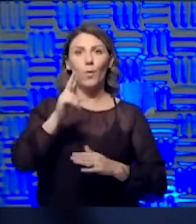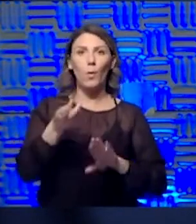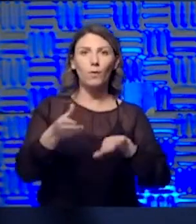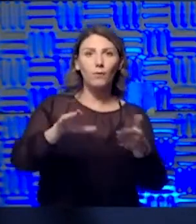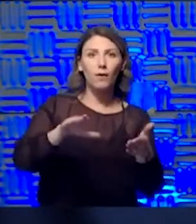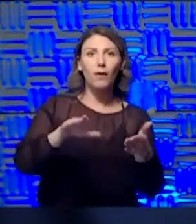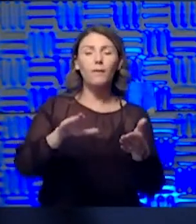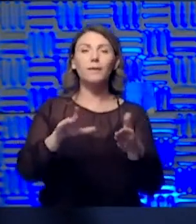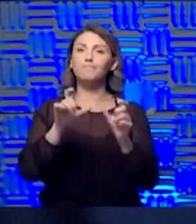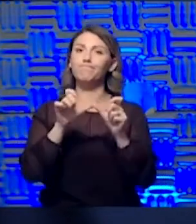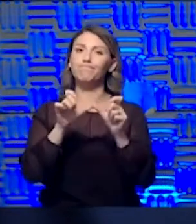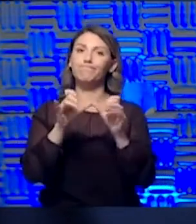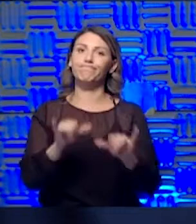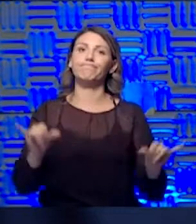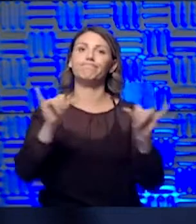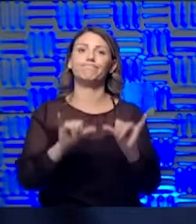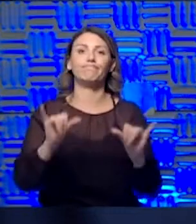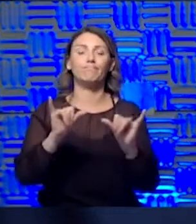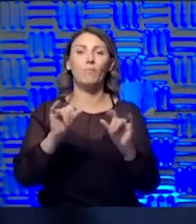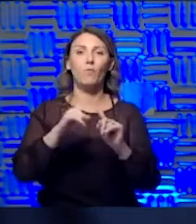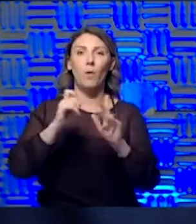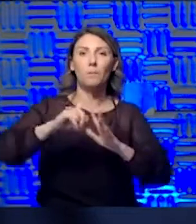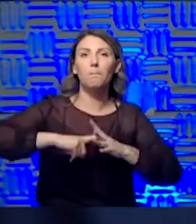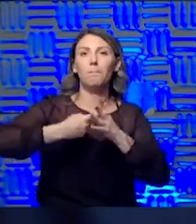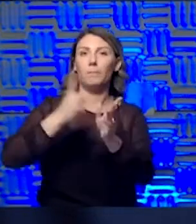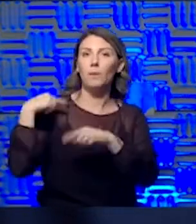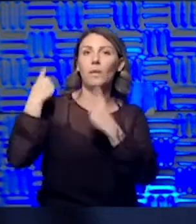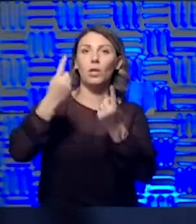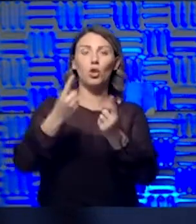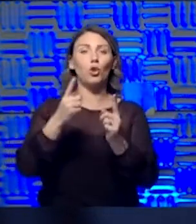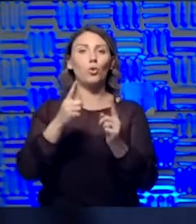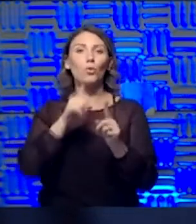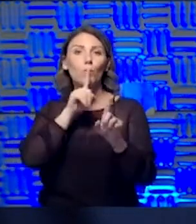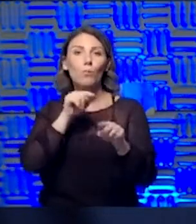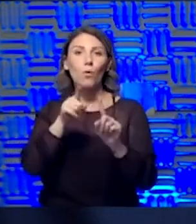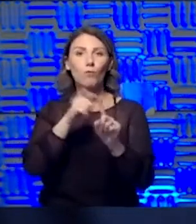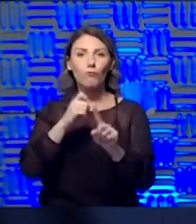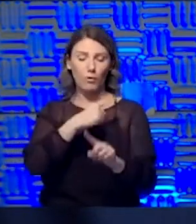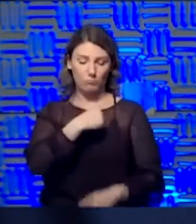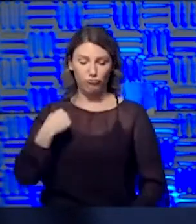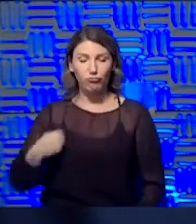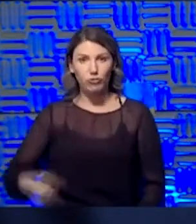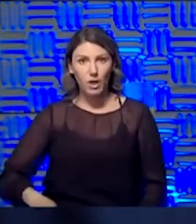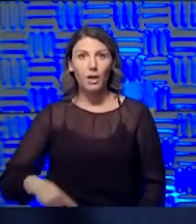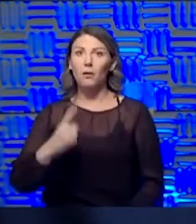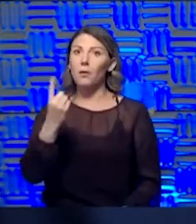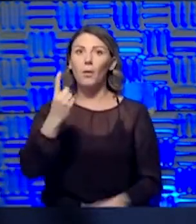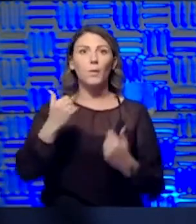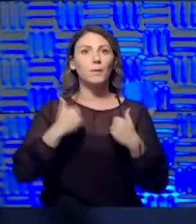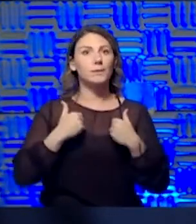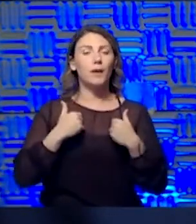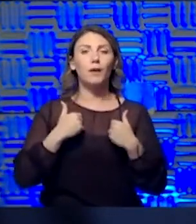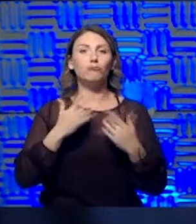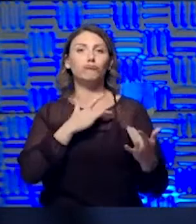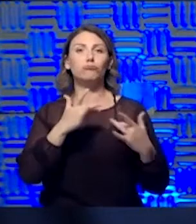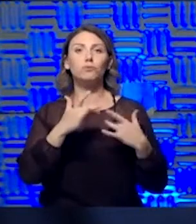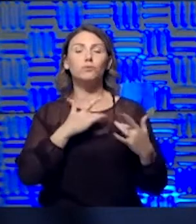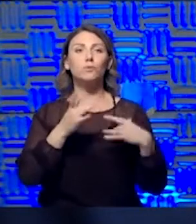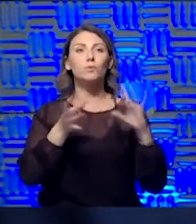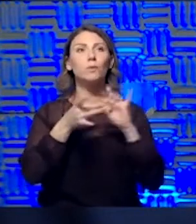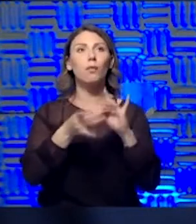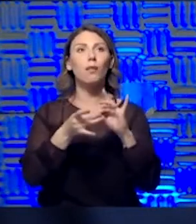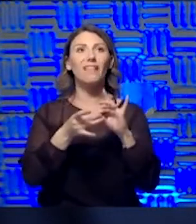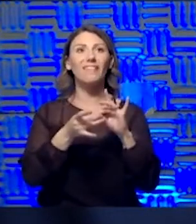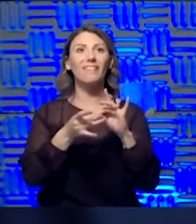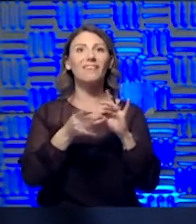with what we've seen since the initial days of the reporting from China. We have always had concerns about the